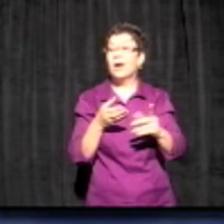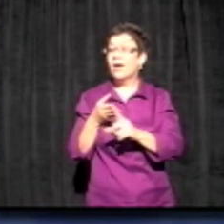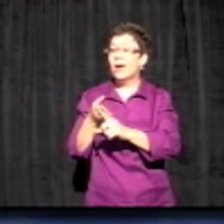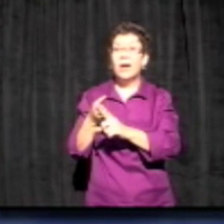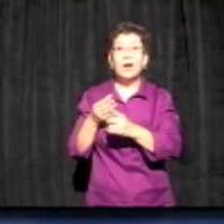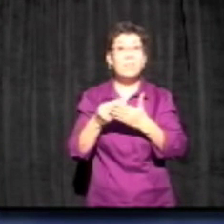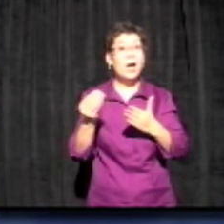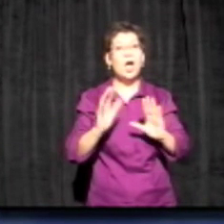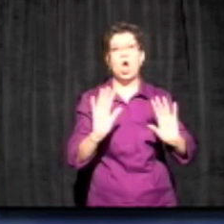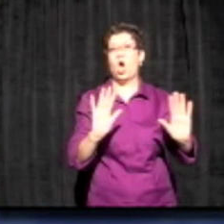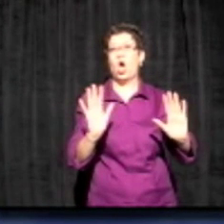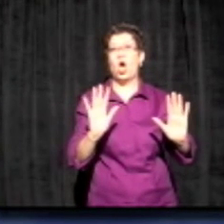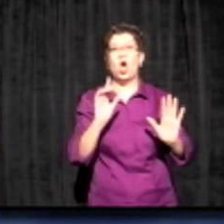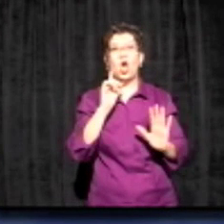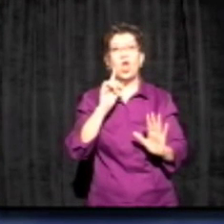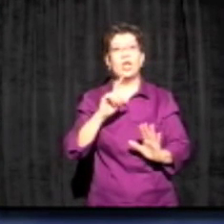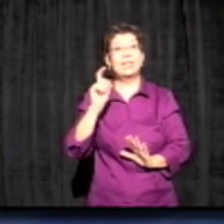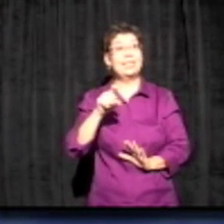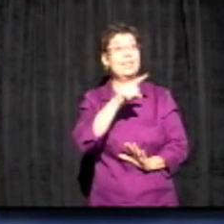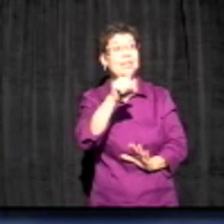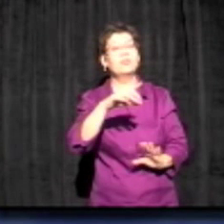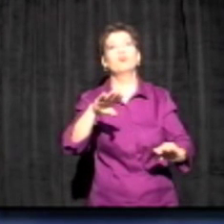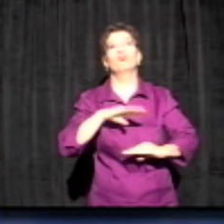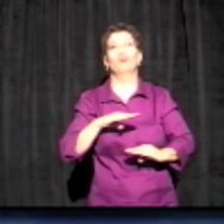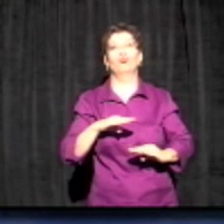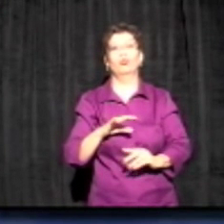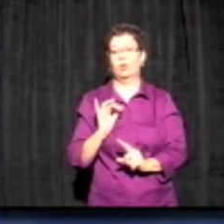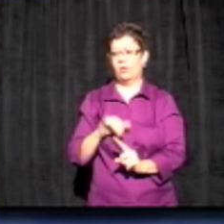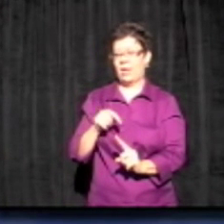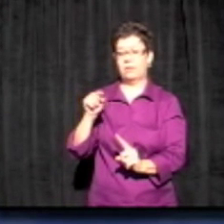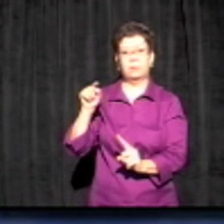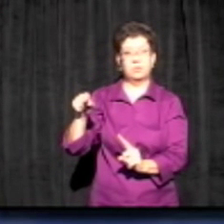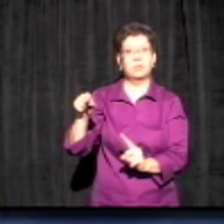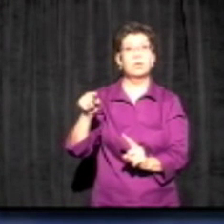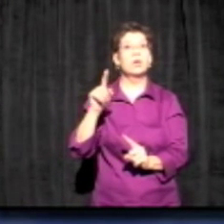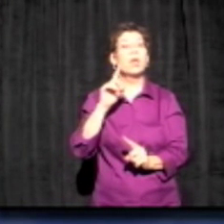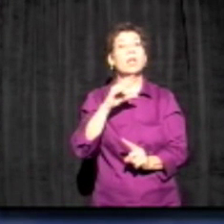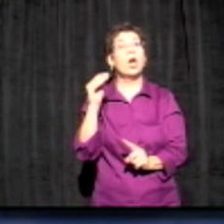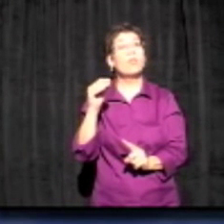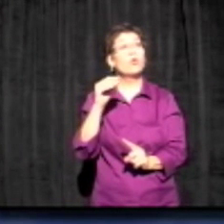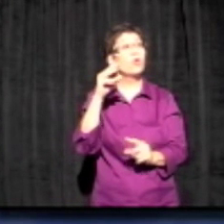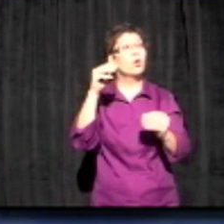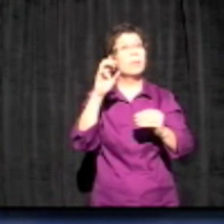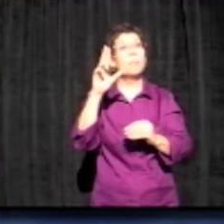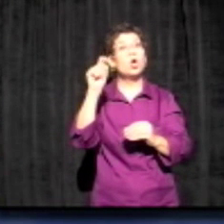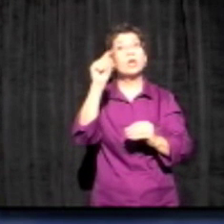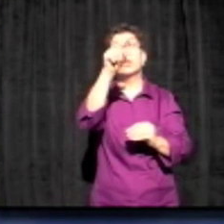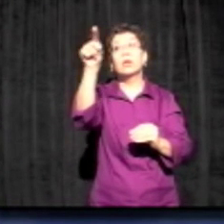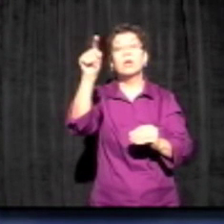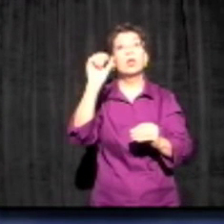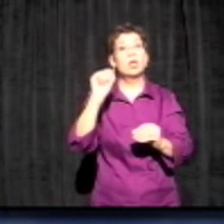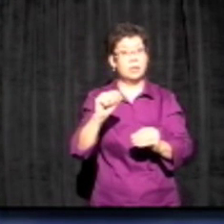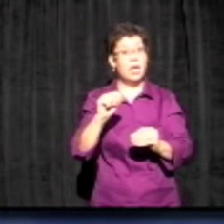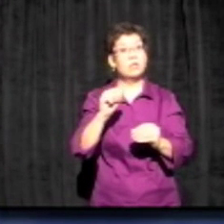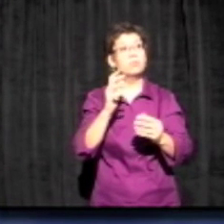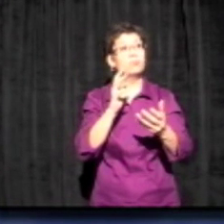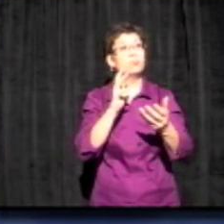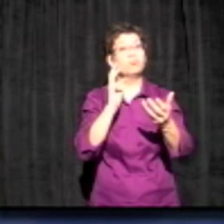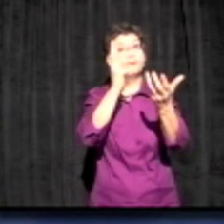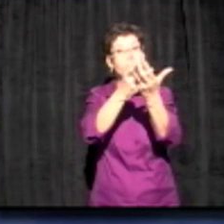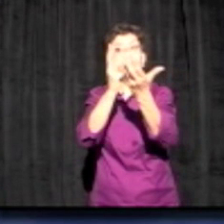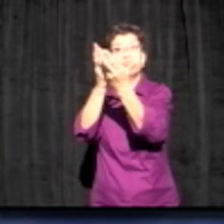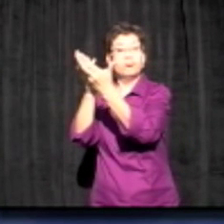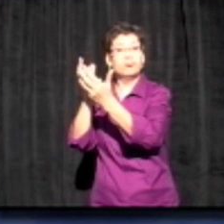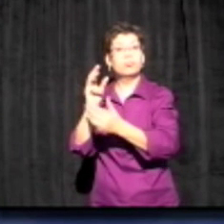product. It is also a product that has direct application to other market segments, such as paratransit,